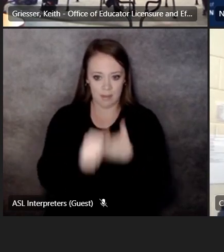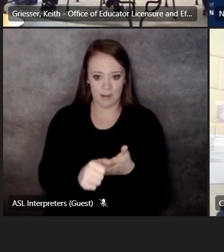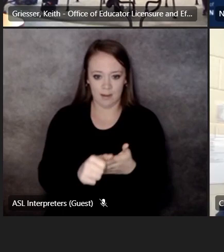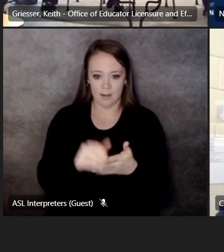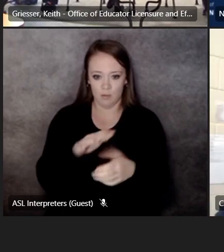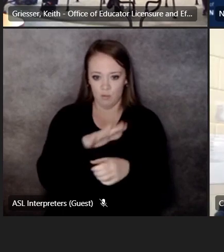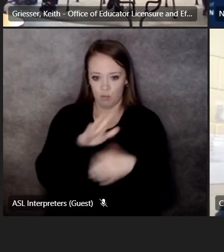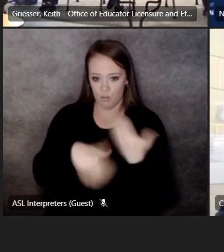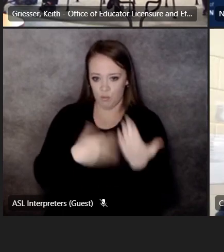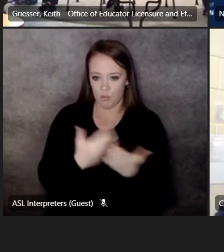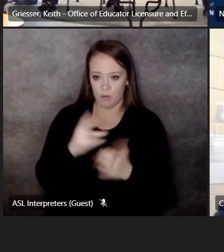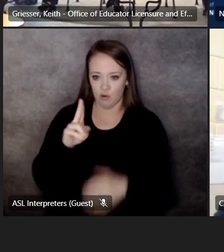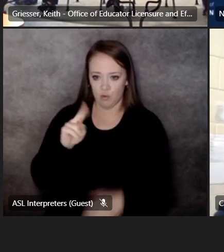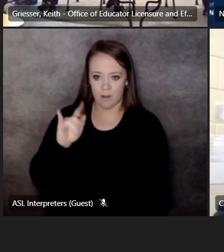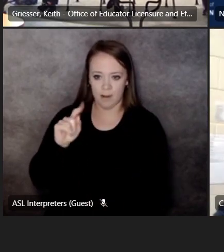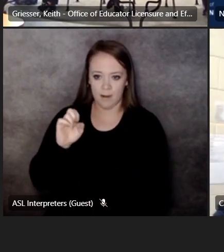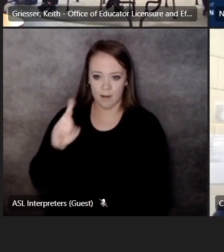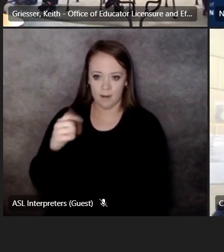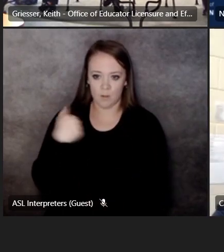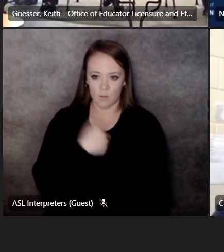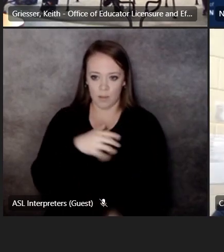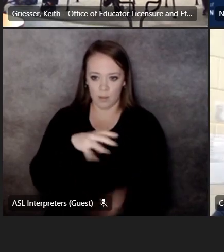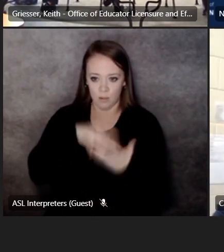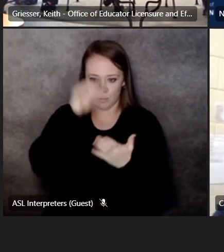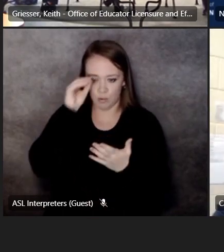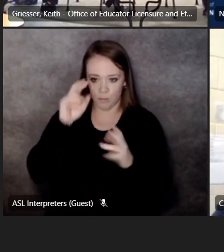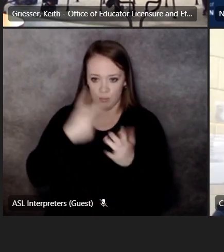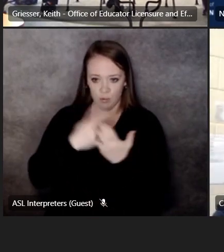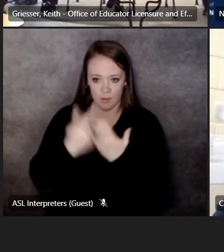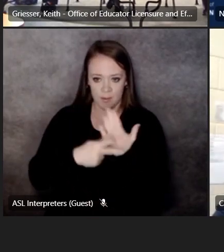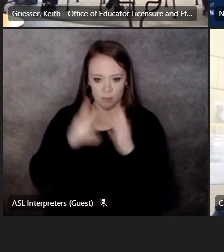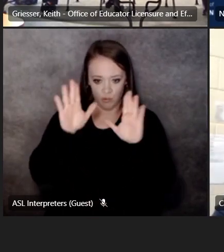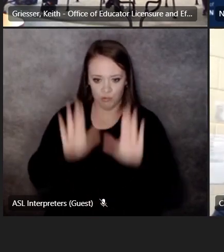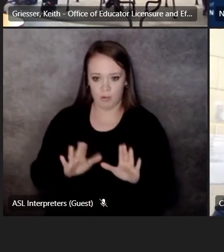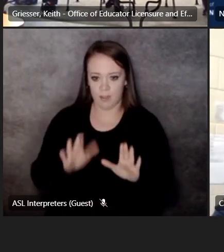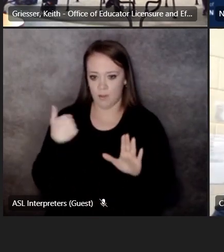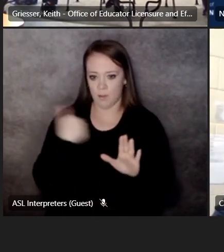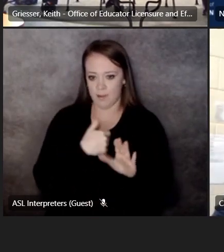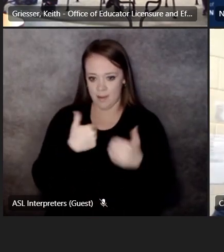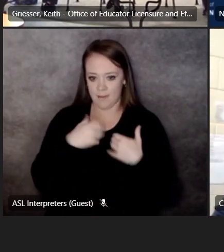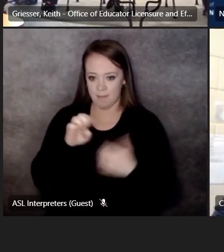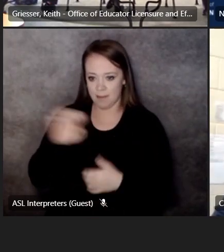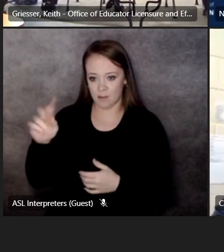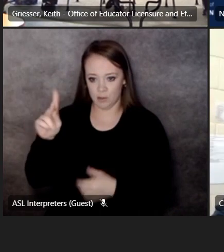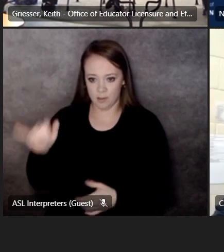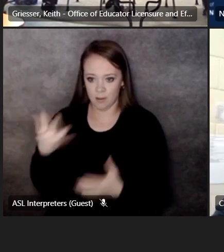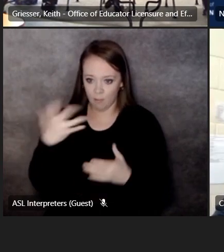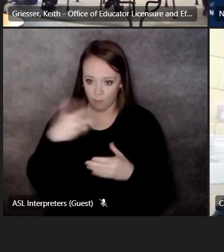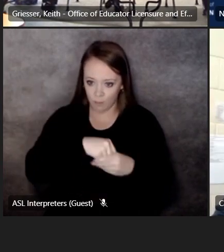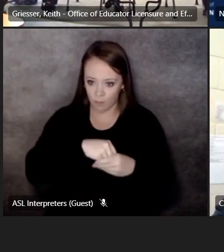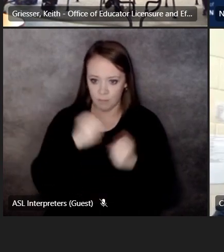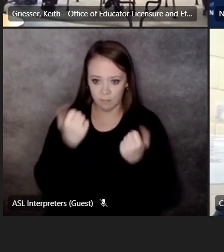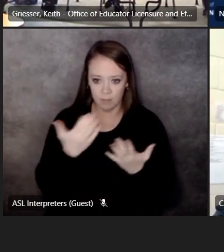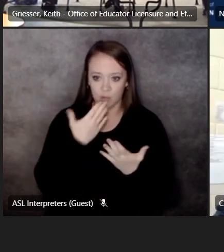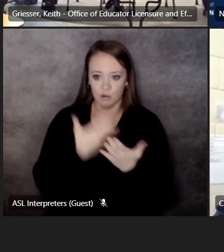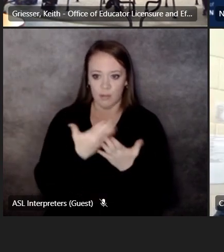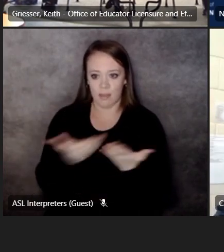So it's great that we have Eastern Kentucky involved and so many good things happening.